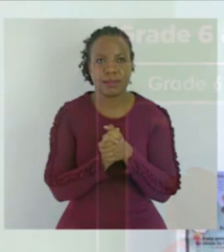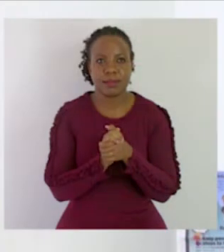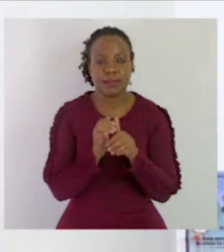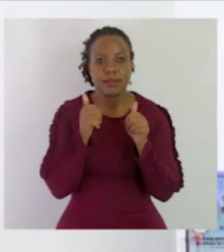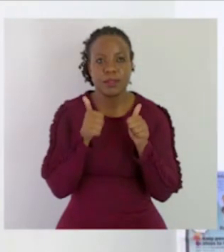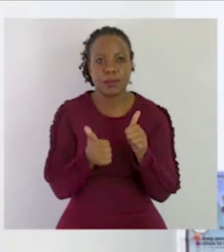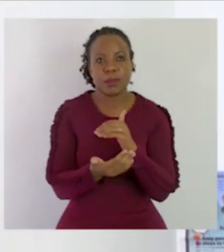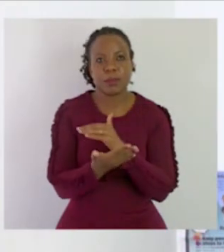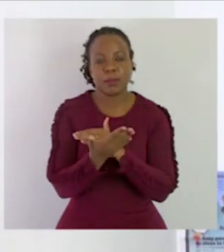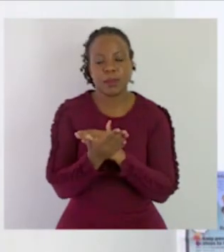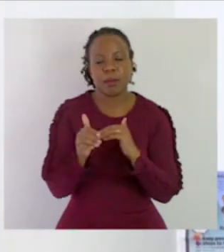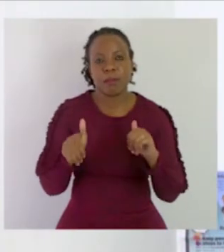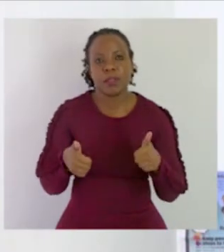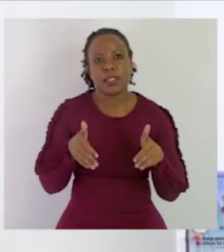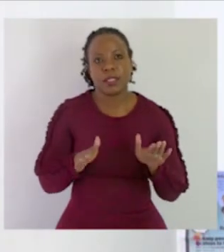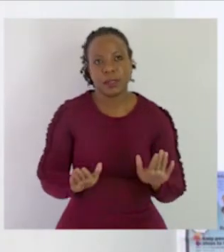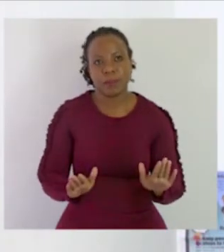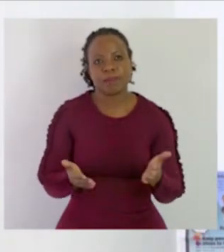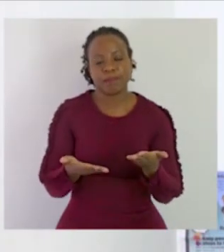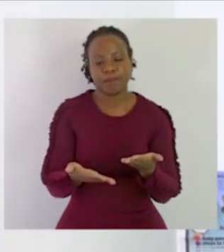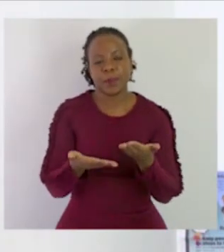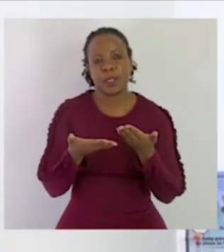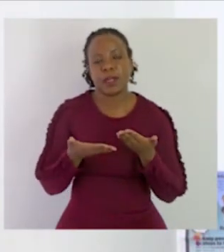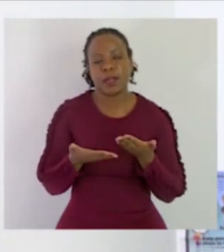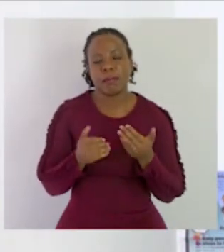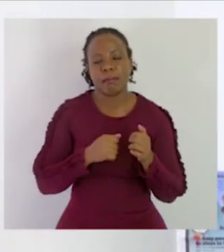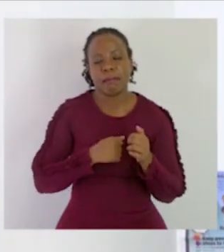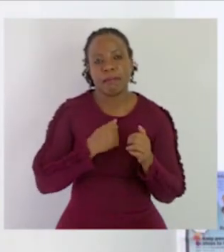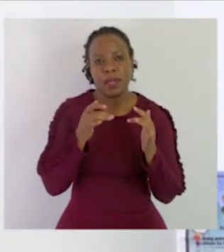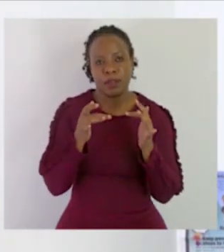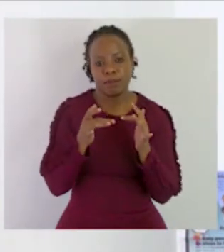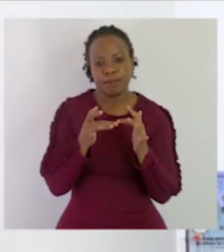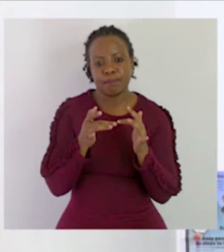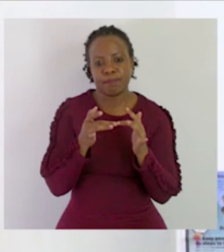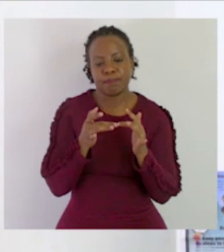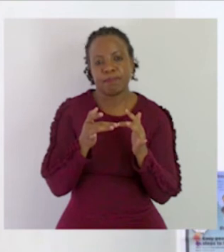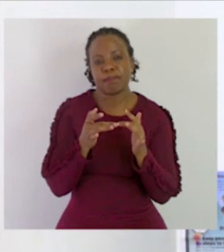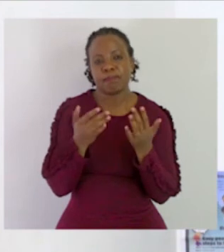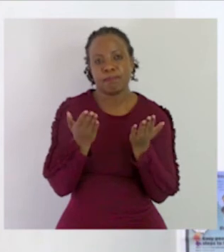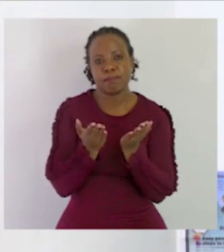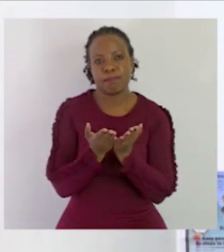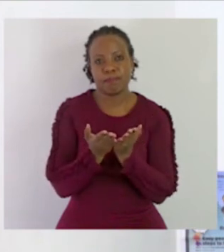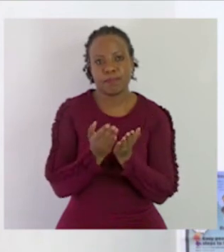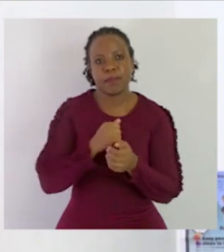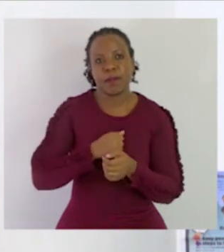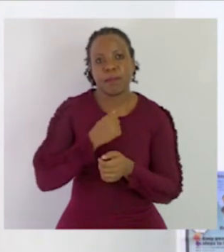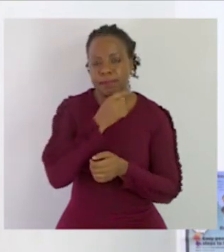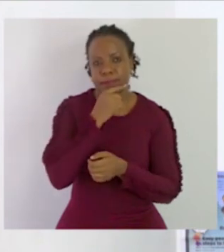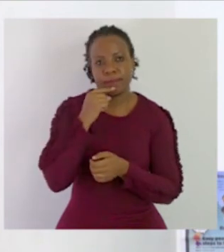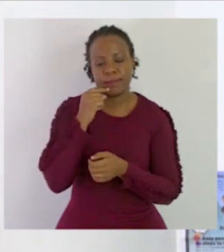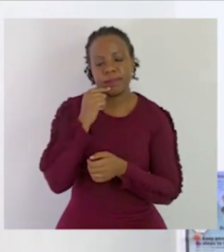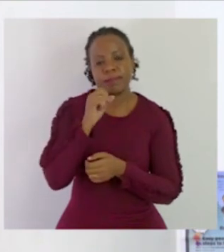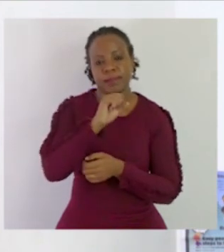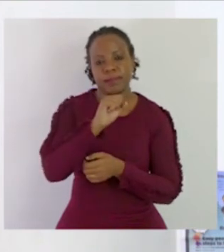Good morning, boys and girls. Welcome to MyZone Online School. My name is Oswald